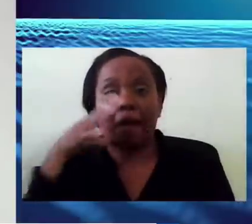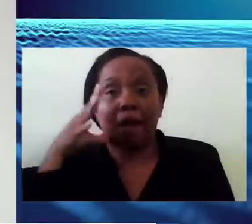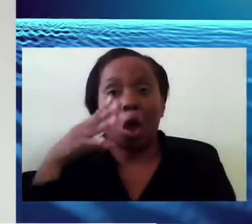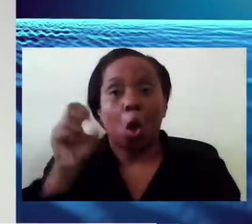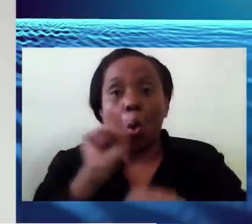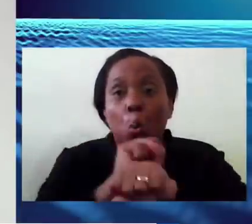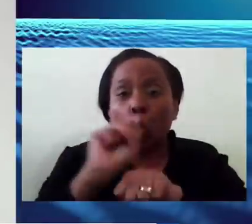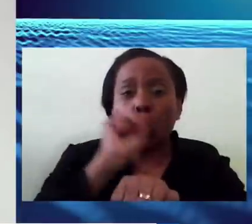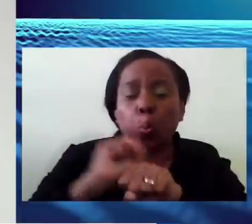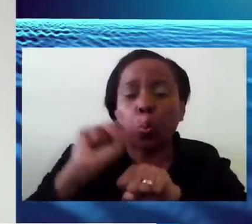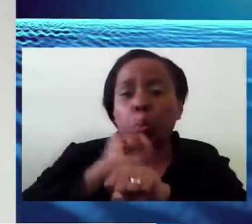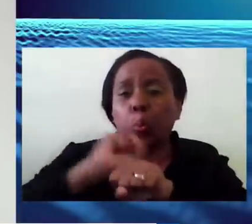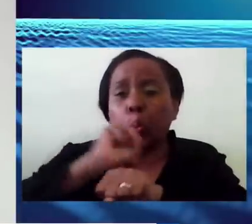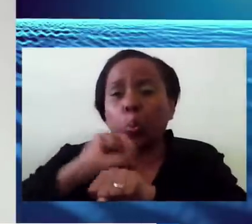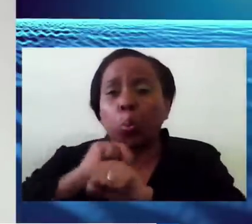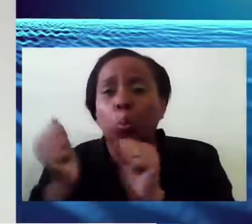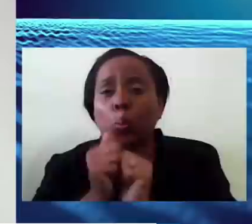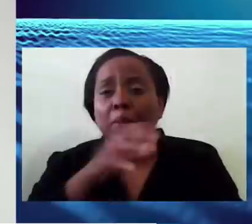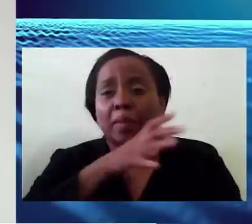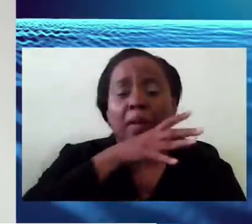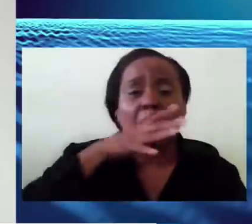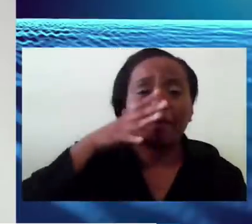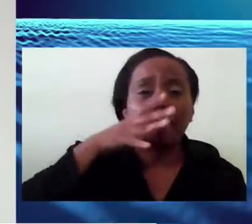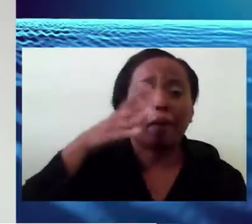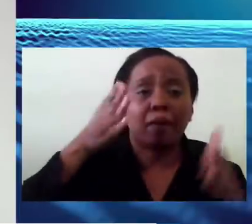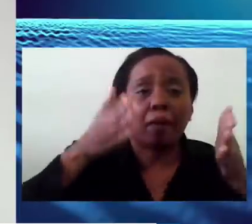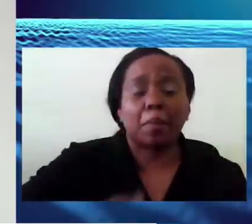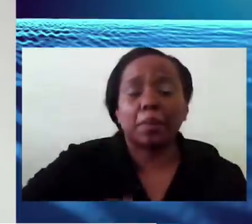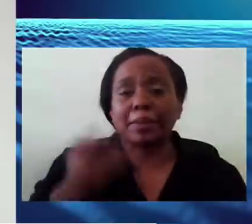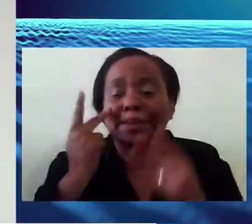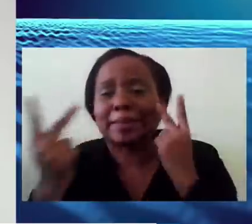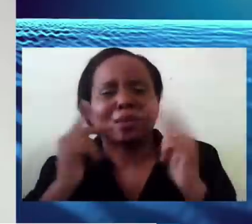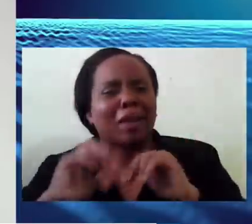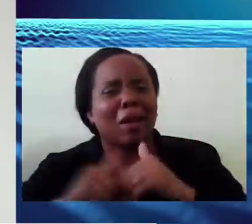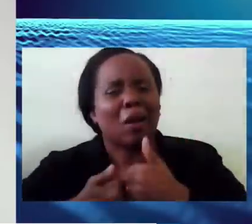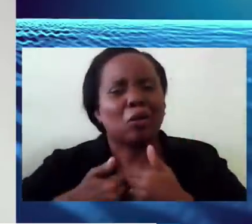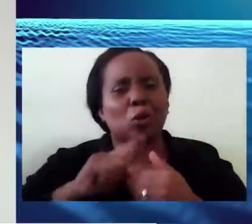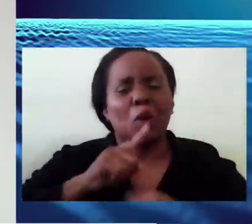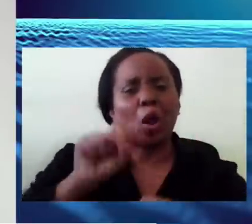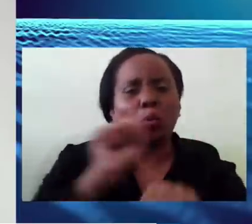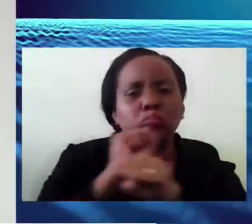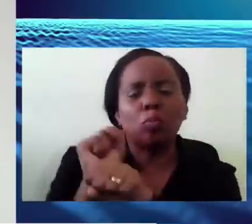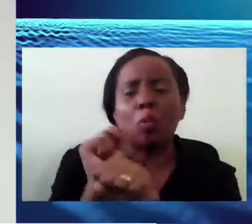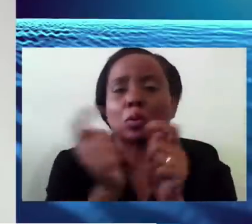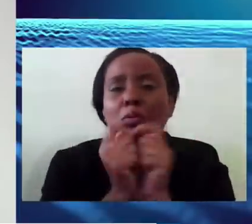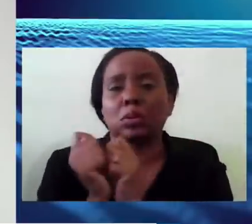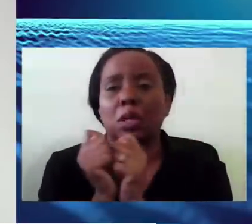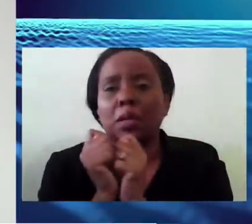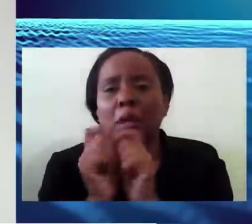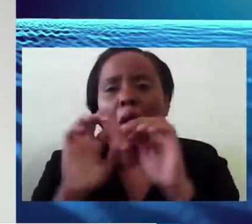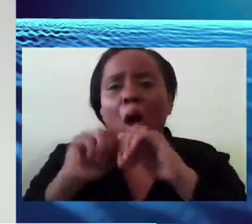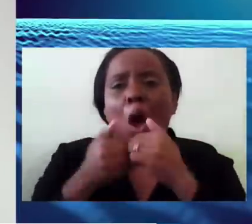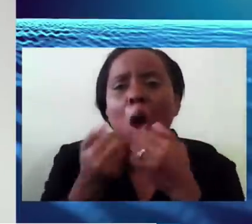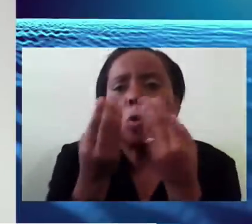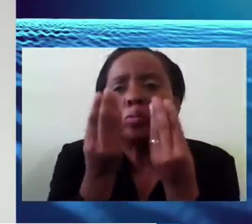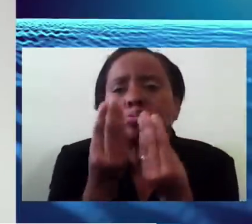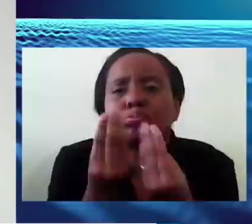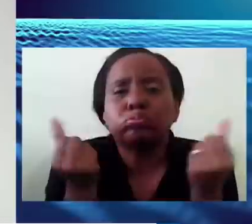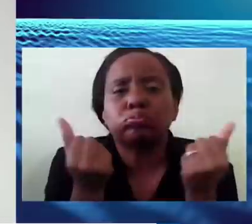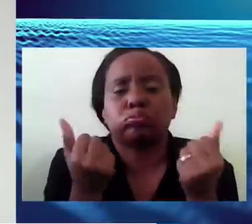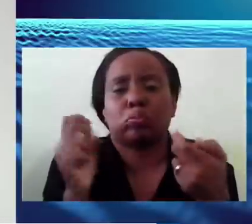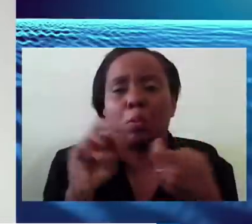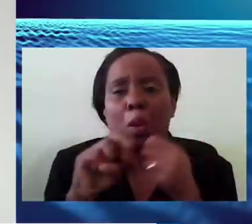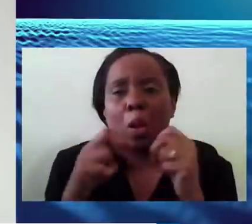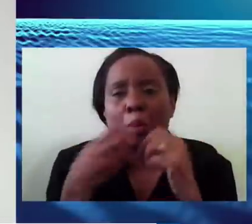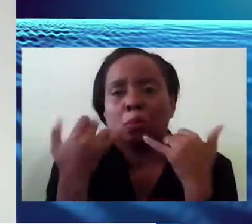farmers and the agricultural societies to try and see how best we can work together to address the challenges that we're now faced